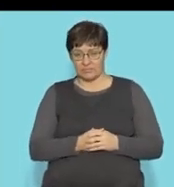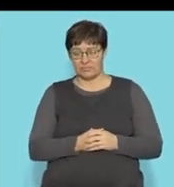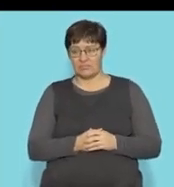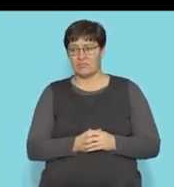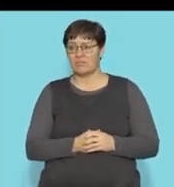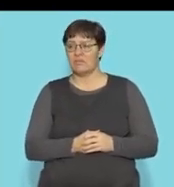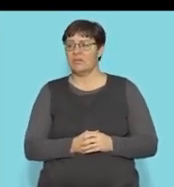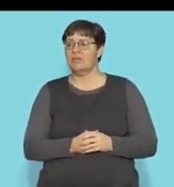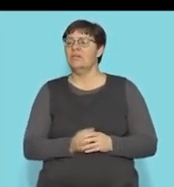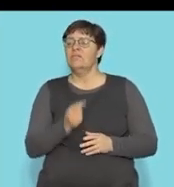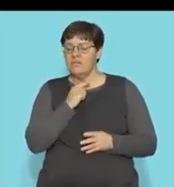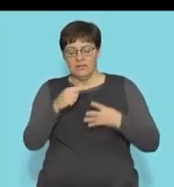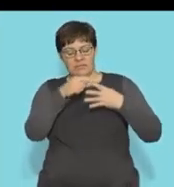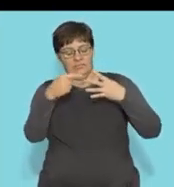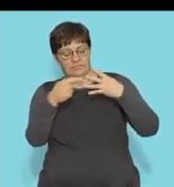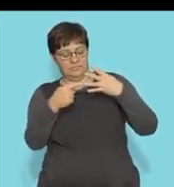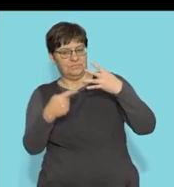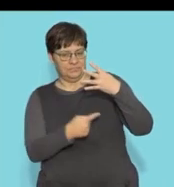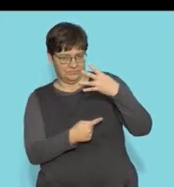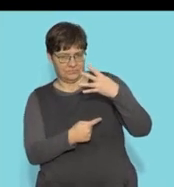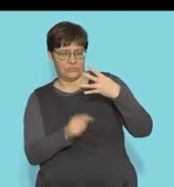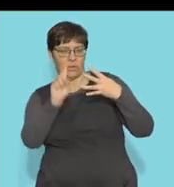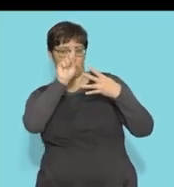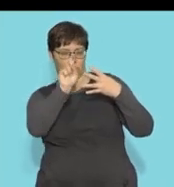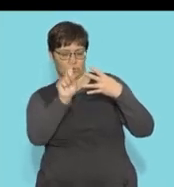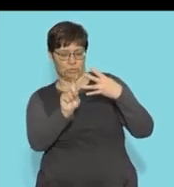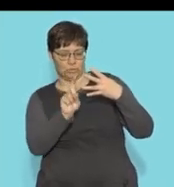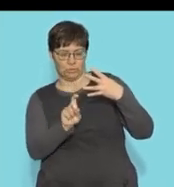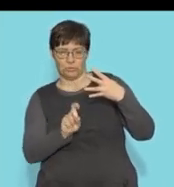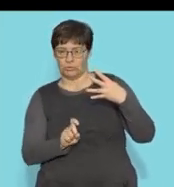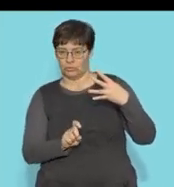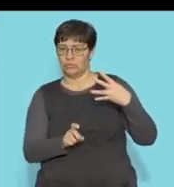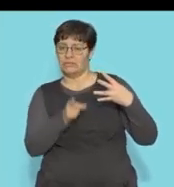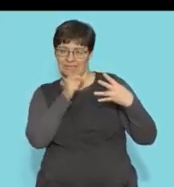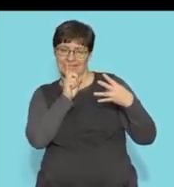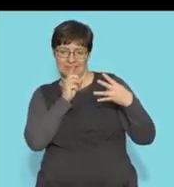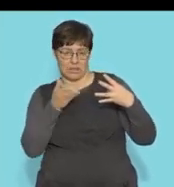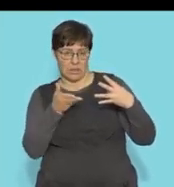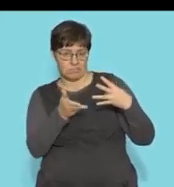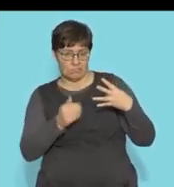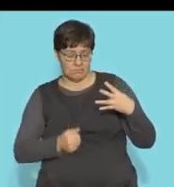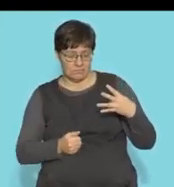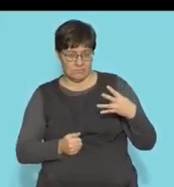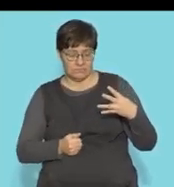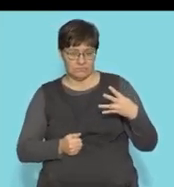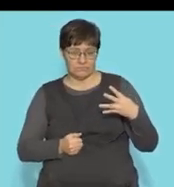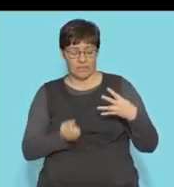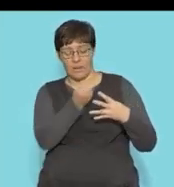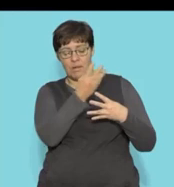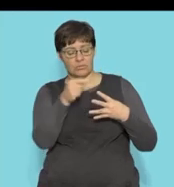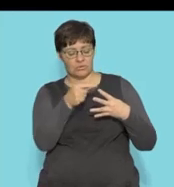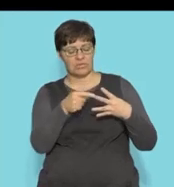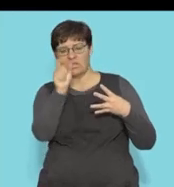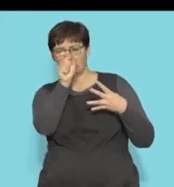time that we must expect different kinds of questions to pop up in tests: